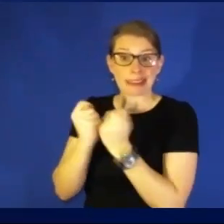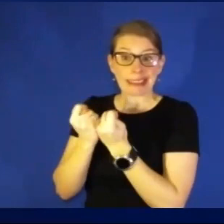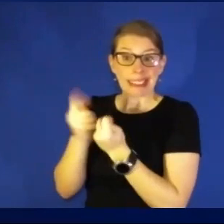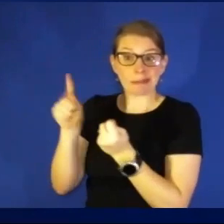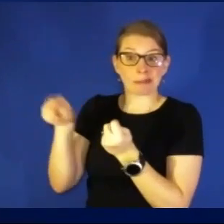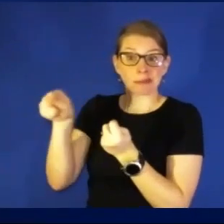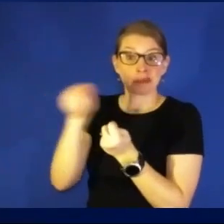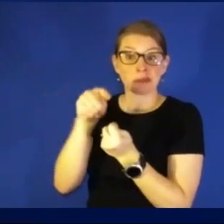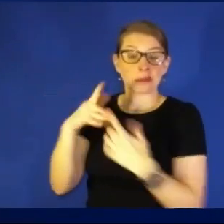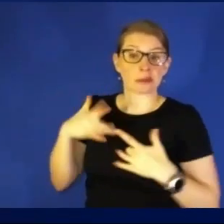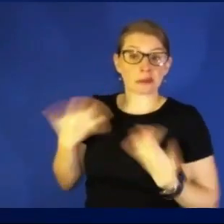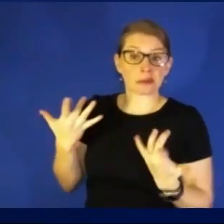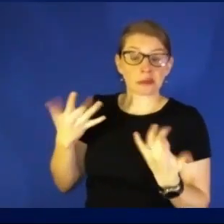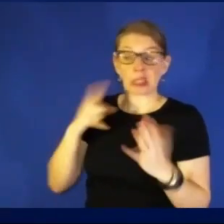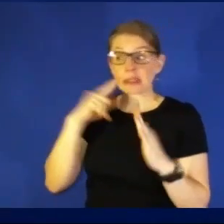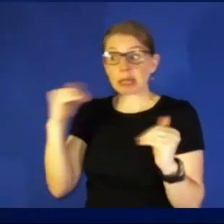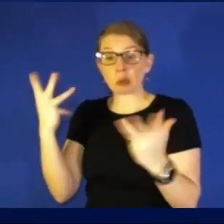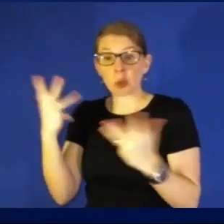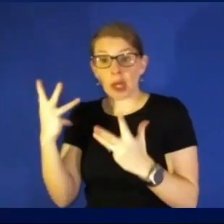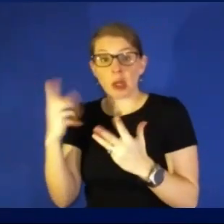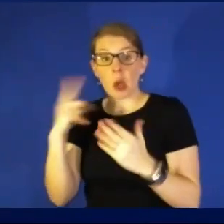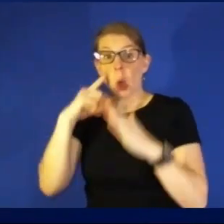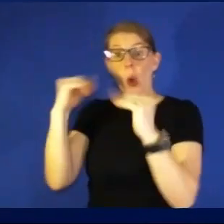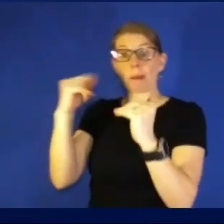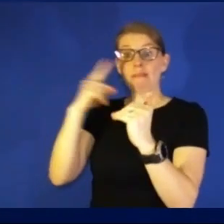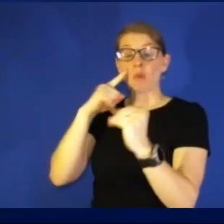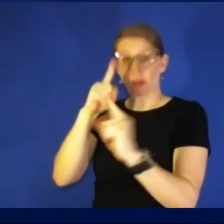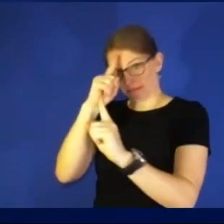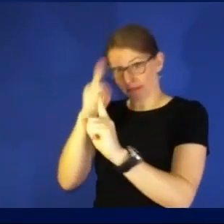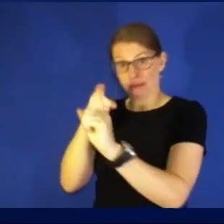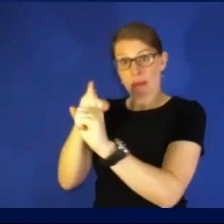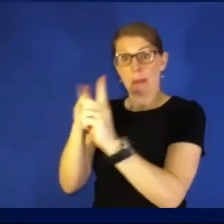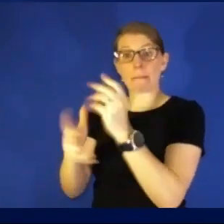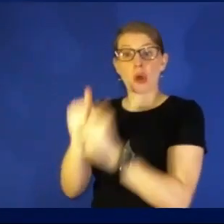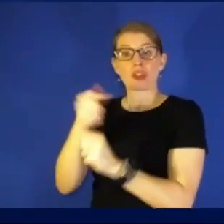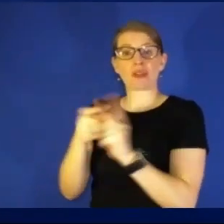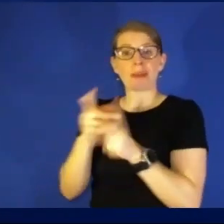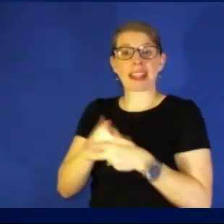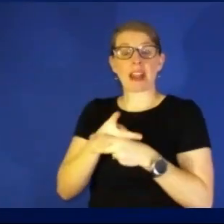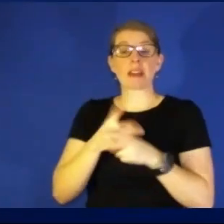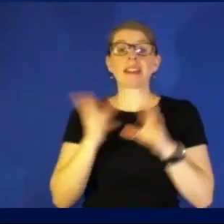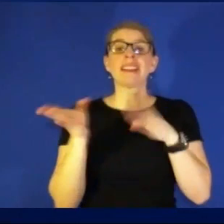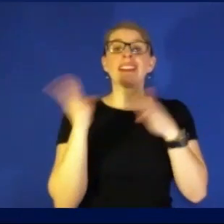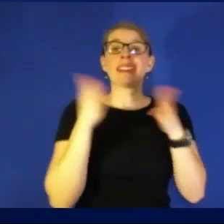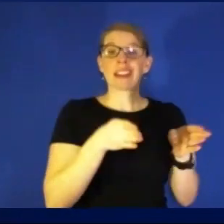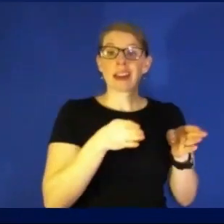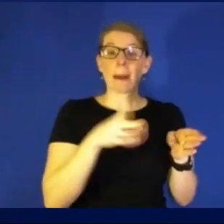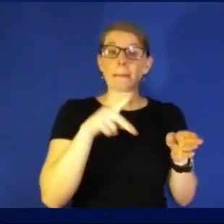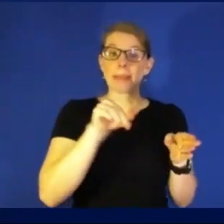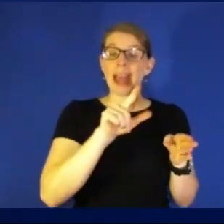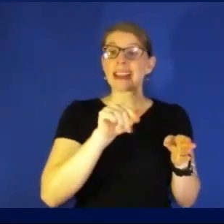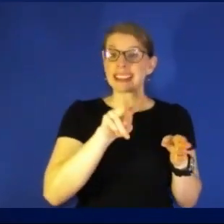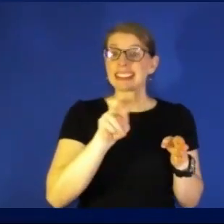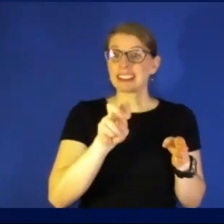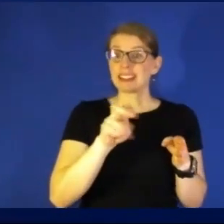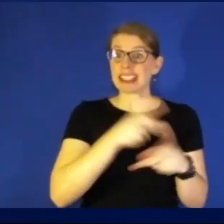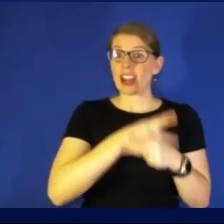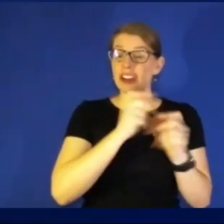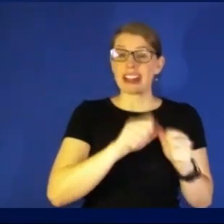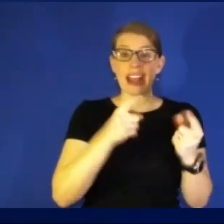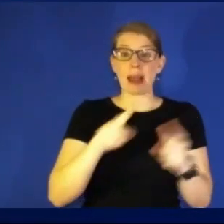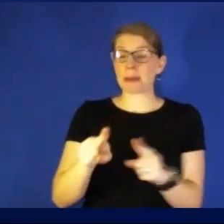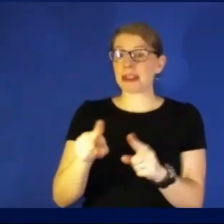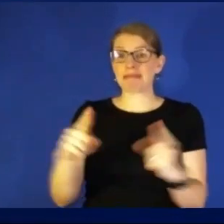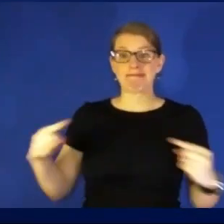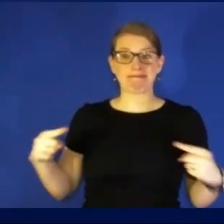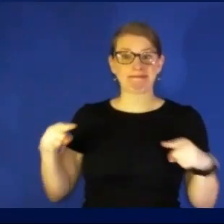going on, what to expect, and what they're hoping for the most in their care. And palliative care can happen at any point along the line of